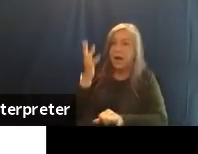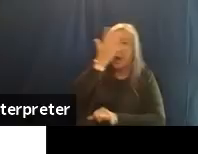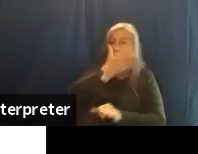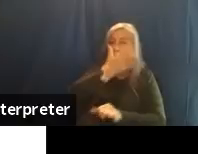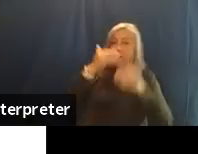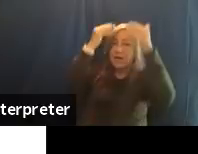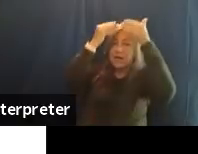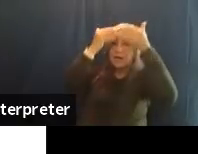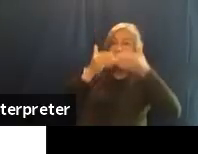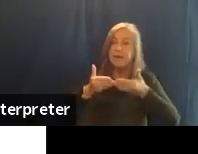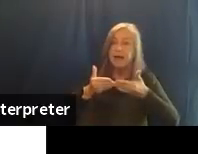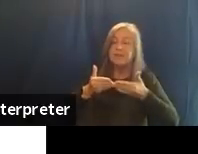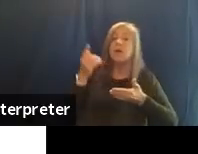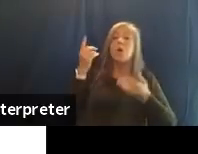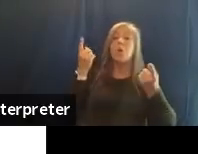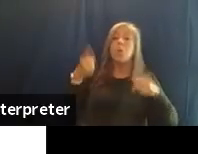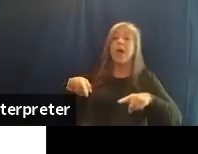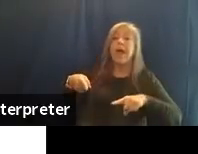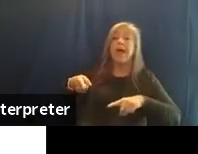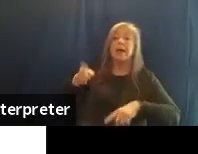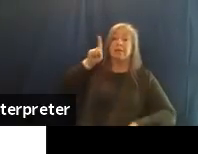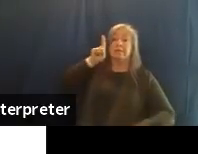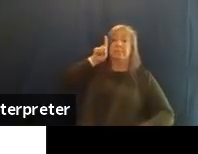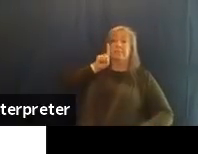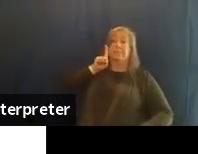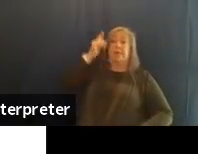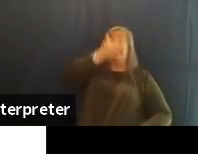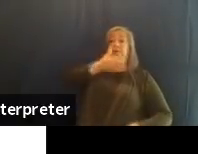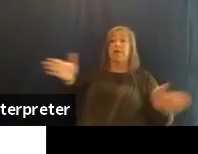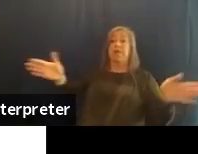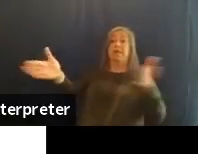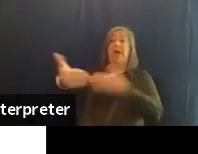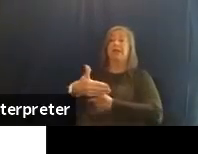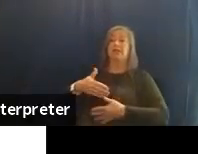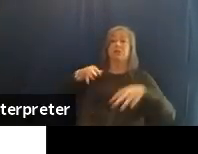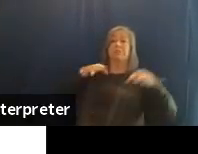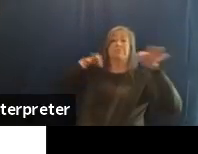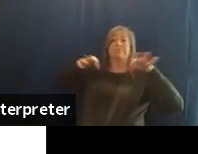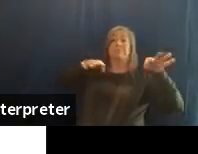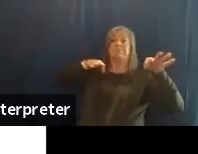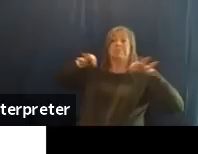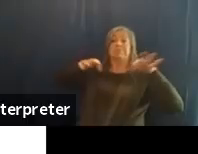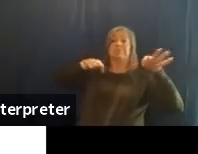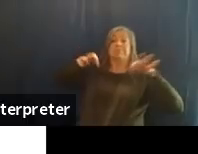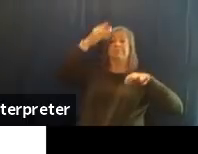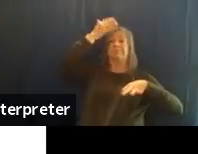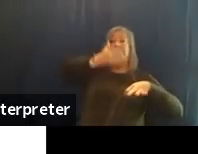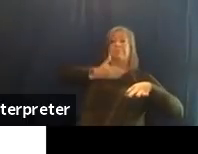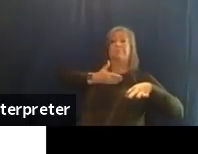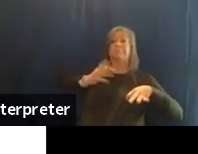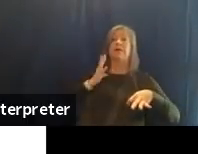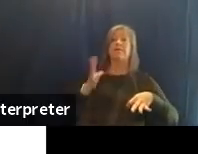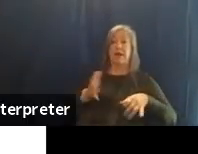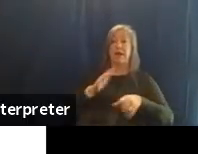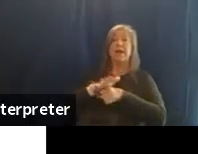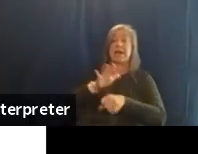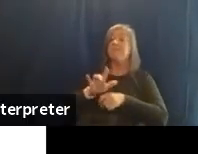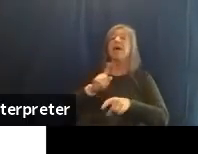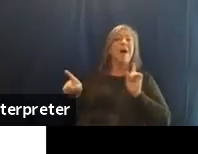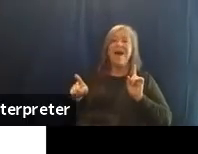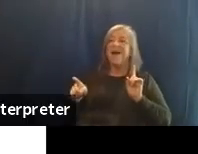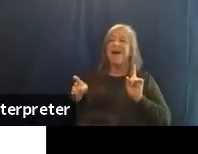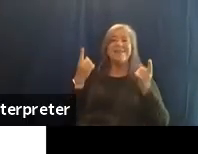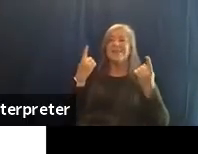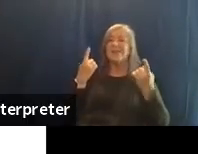see your facial expressions. But when you come away from that instructional space from the front of the classroom, you need to put your mask back